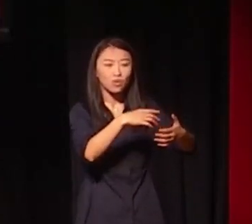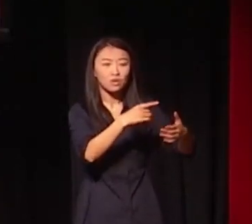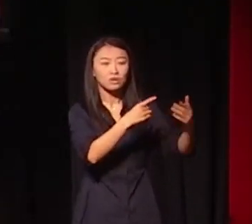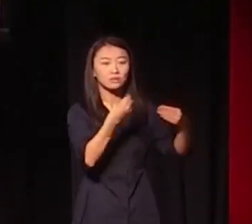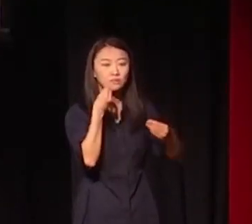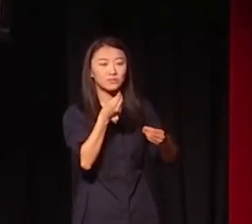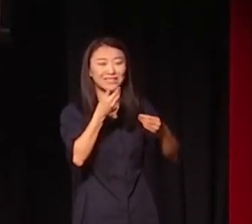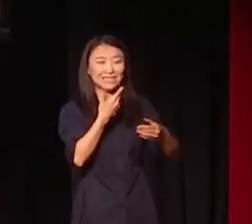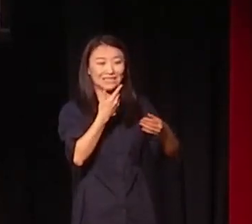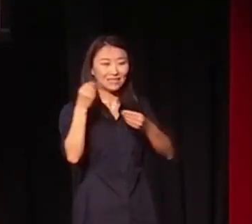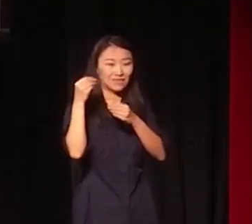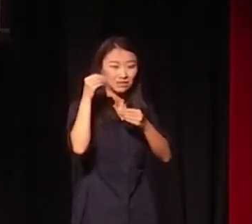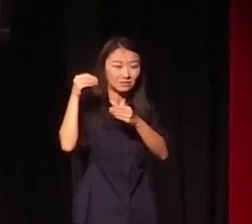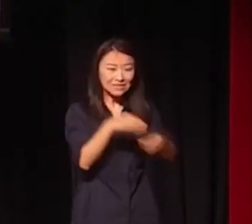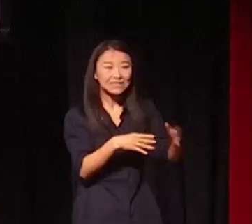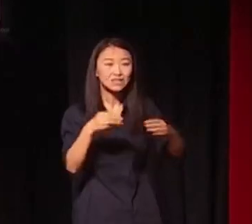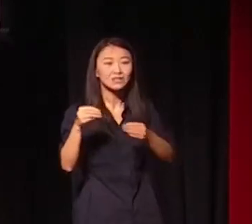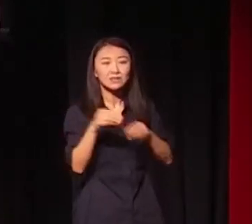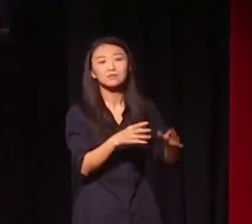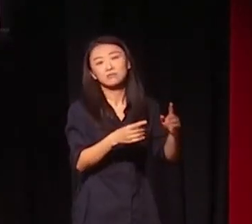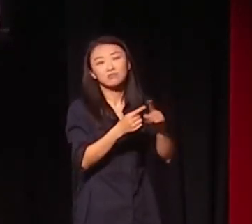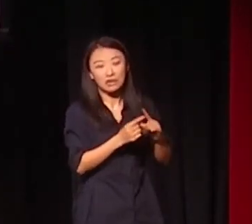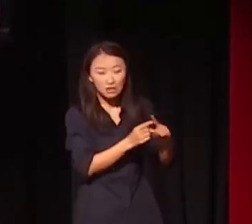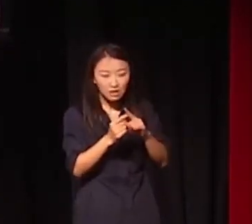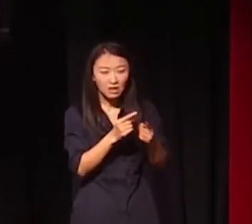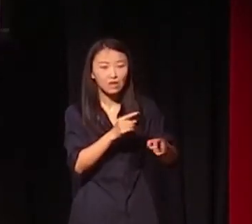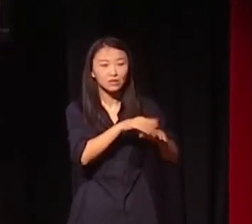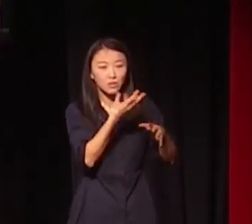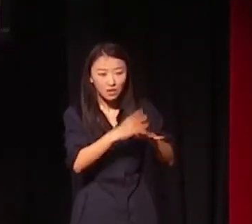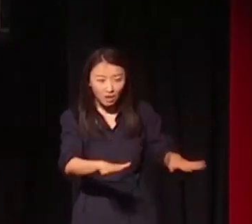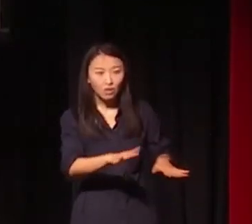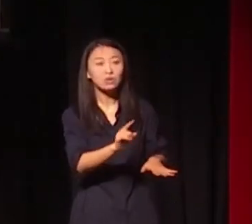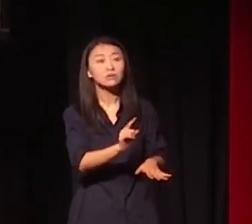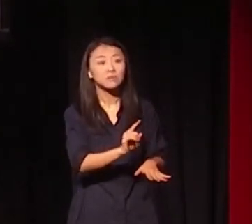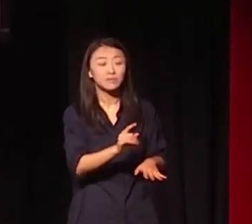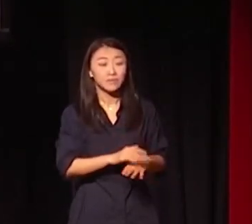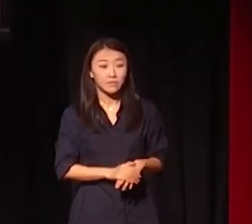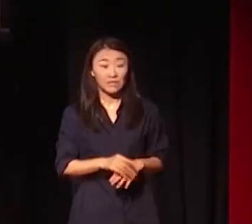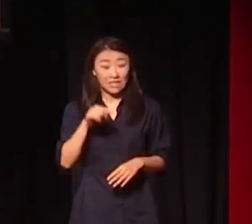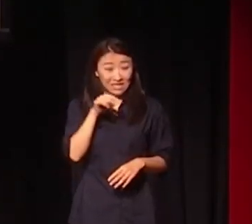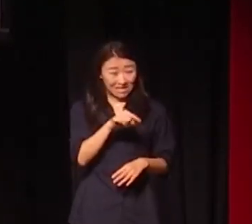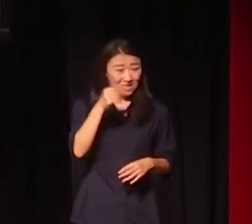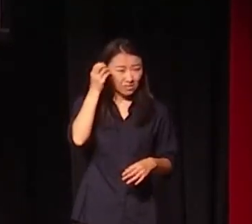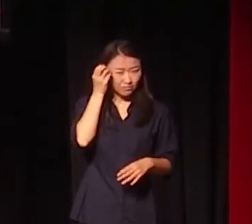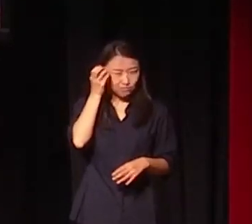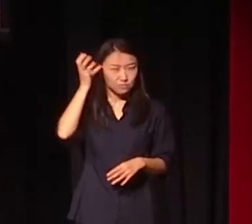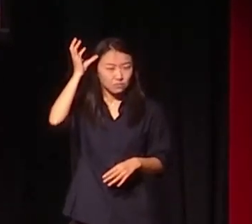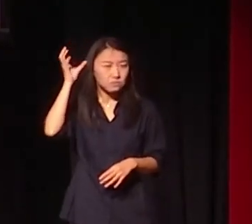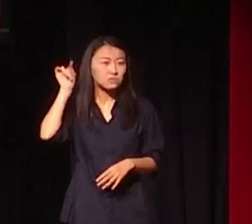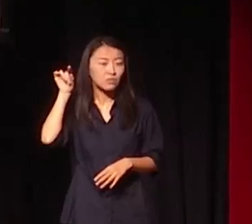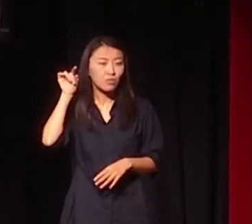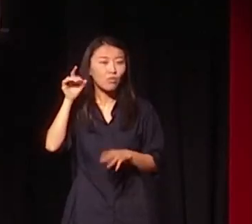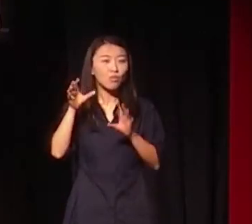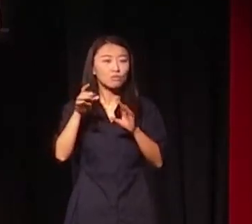that. And many of you will be familiar with these threshold concepts in interpreting. So when we think about threshold concepts, these are the kind of